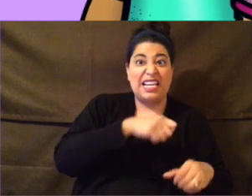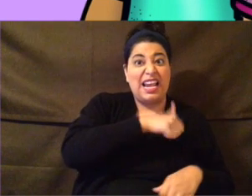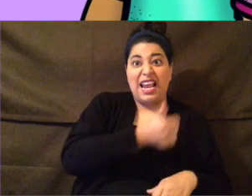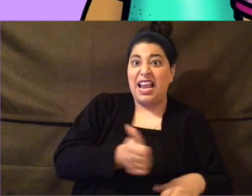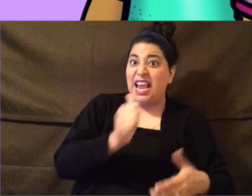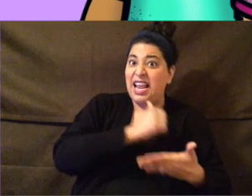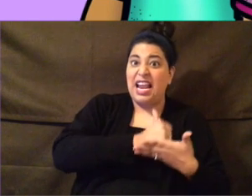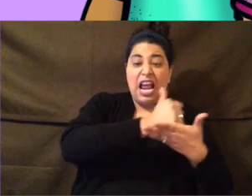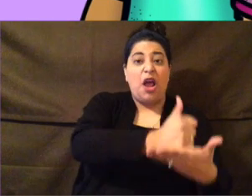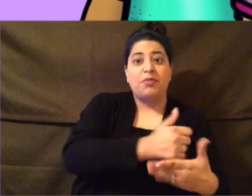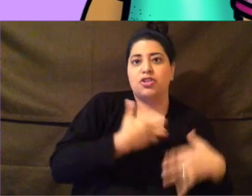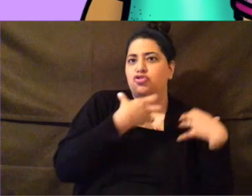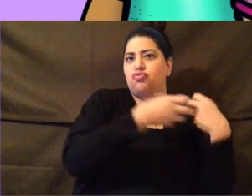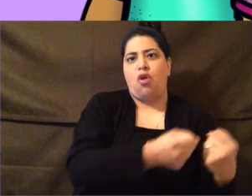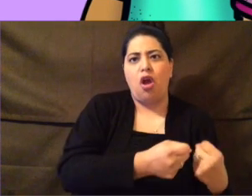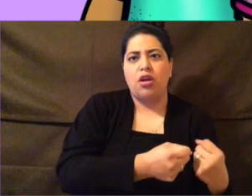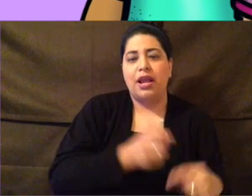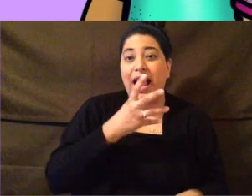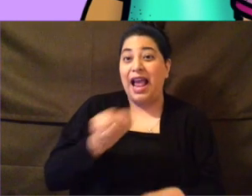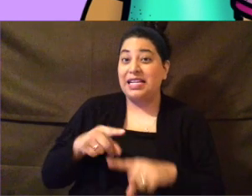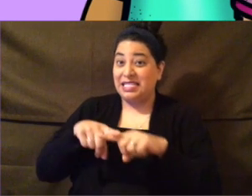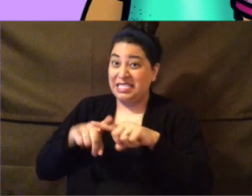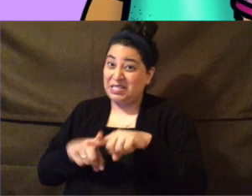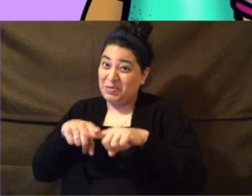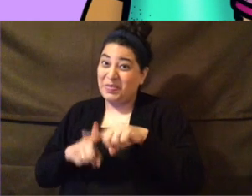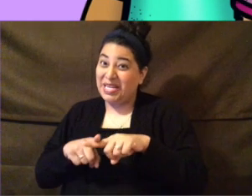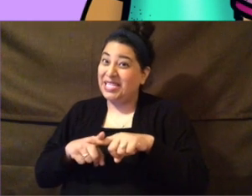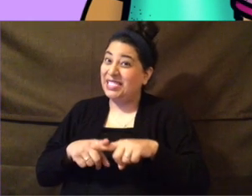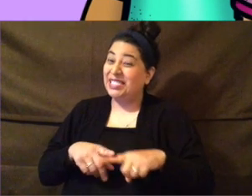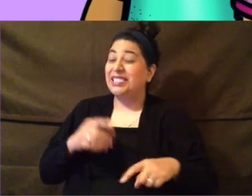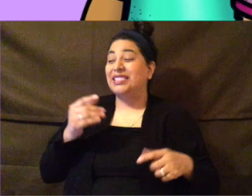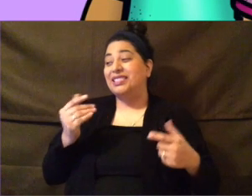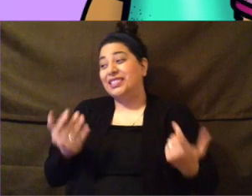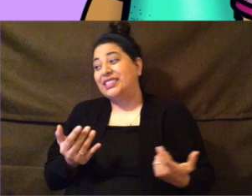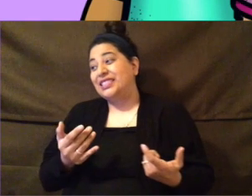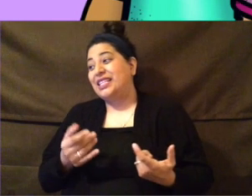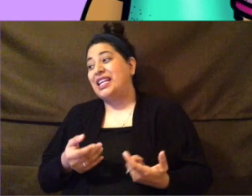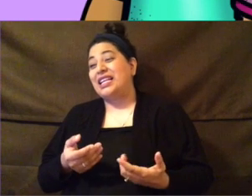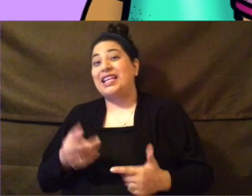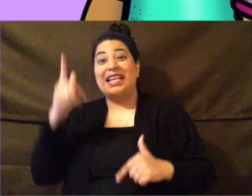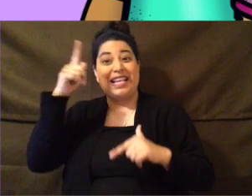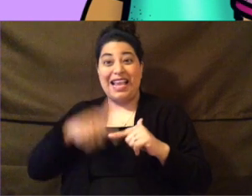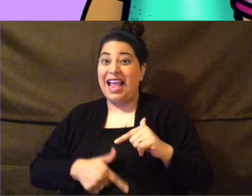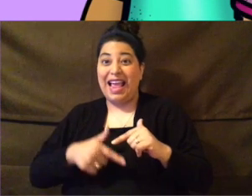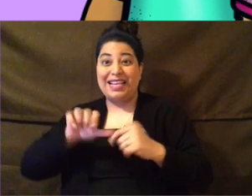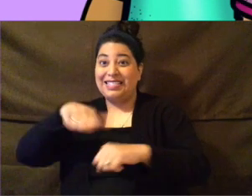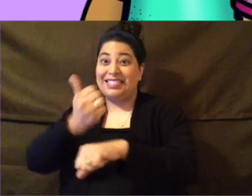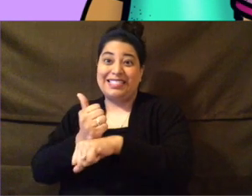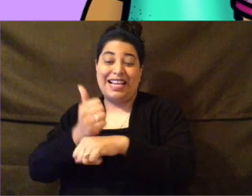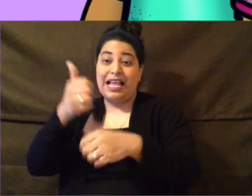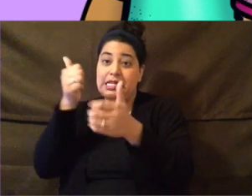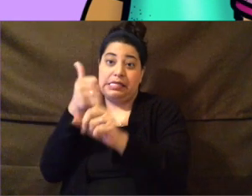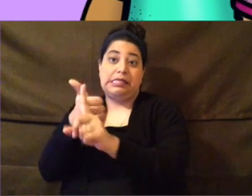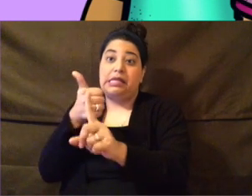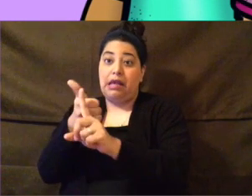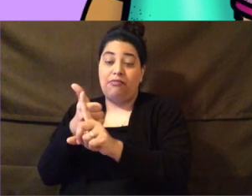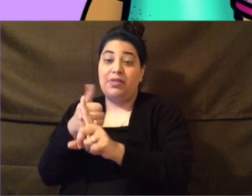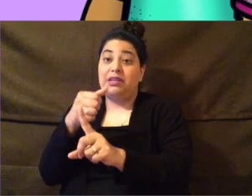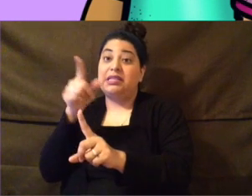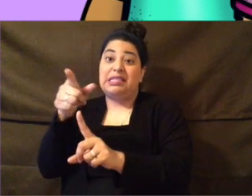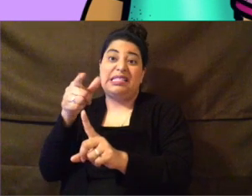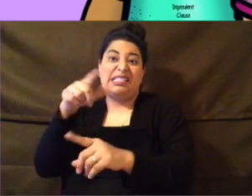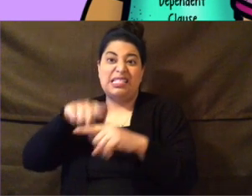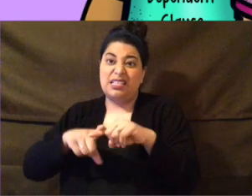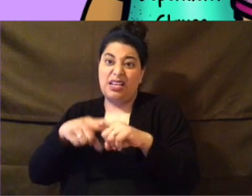It doesn't need any help. And a dependent clause is a sentence that cannot stand